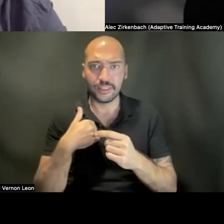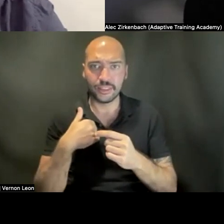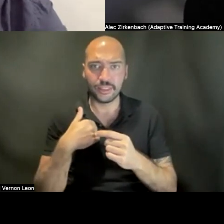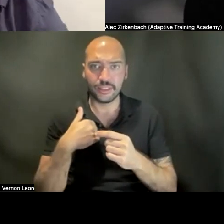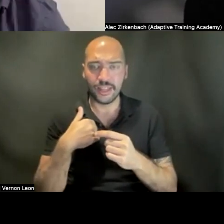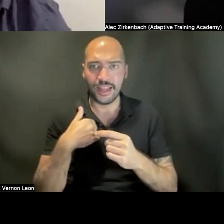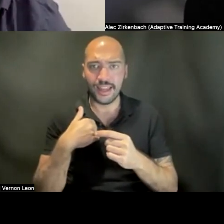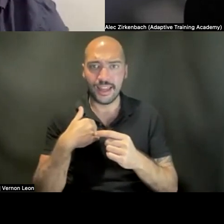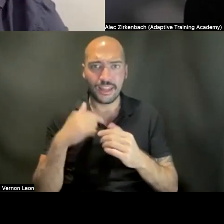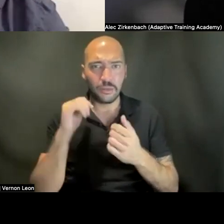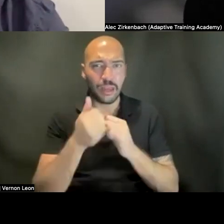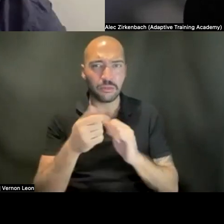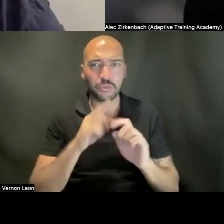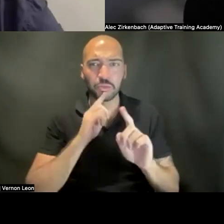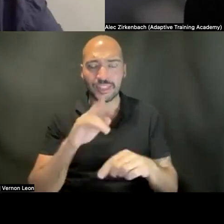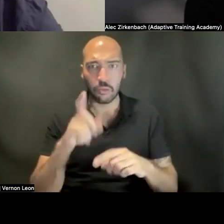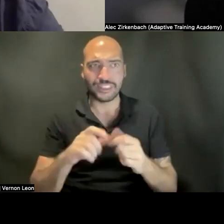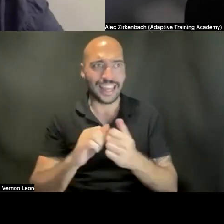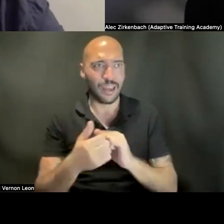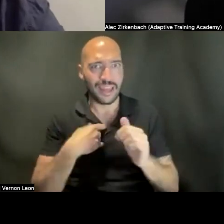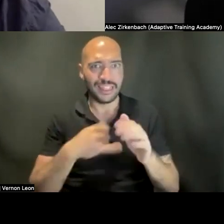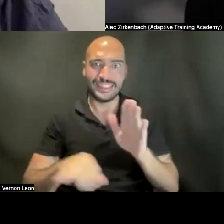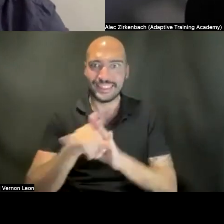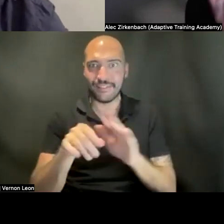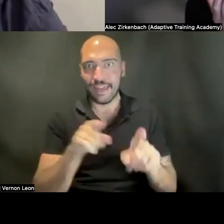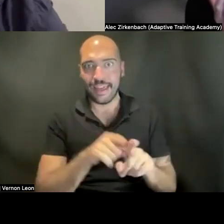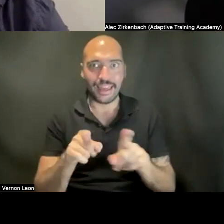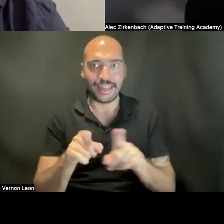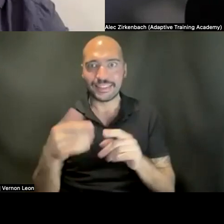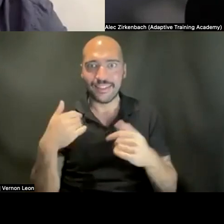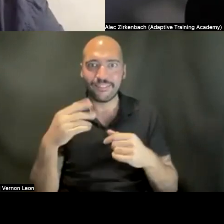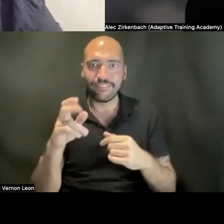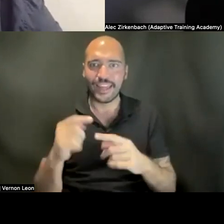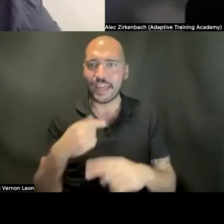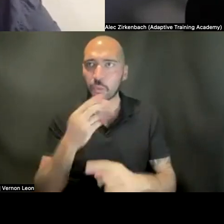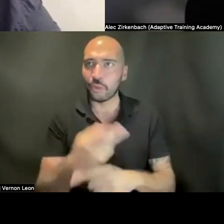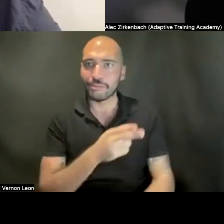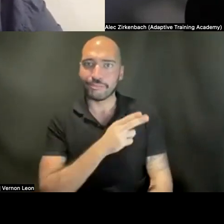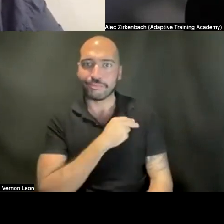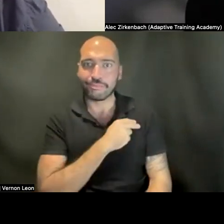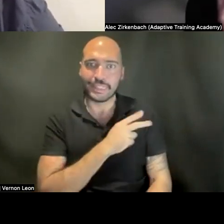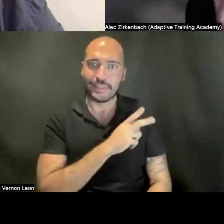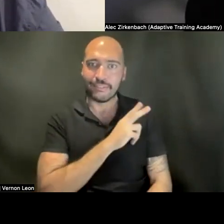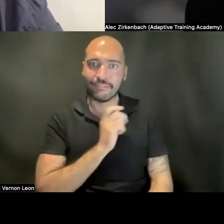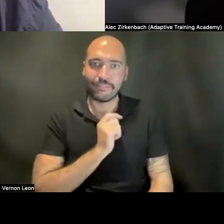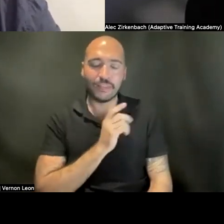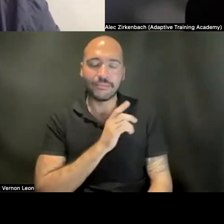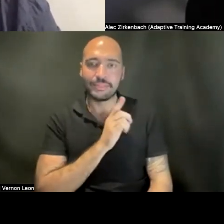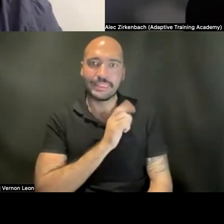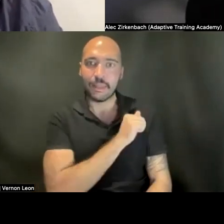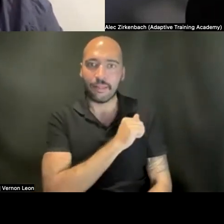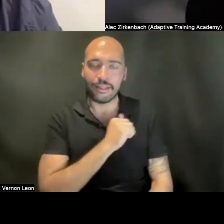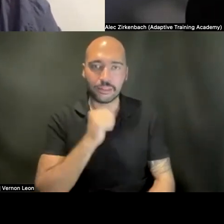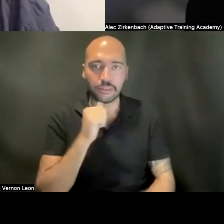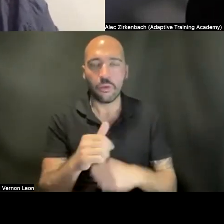I don't know how to answer the question. Like, how do I identify as having a disability? It's like, I don't wear a pin, you know, on my shirt